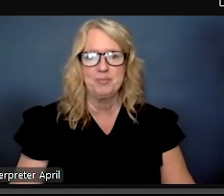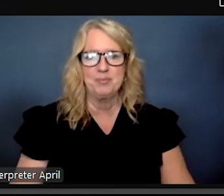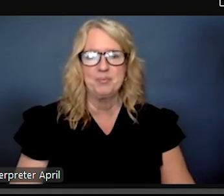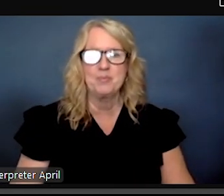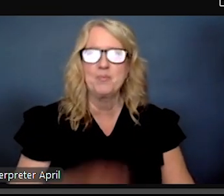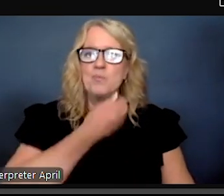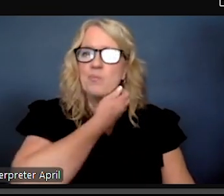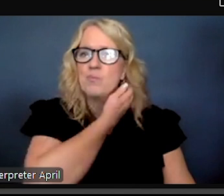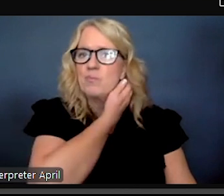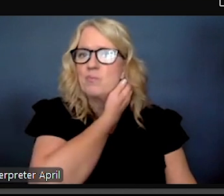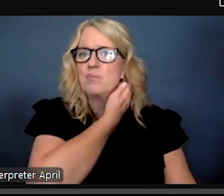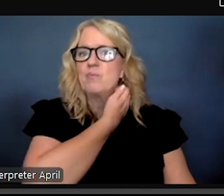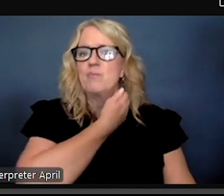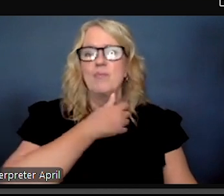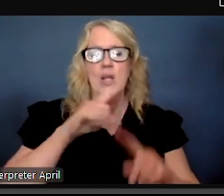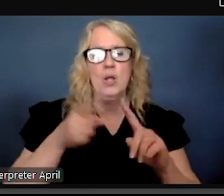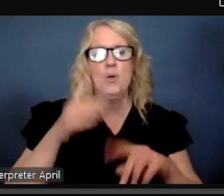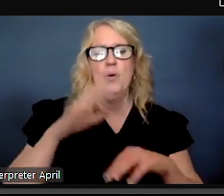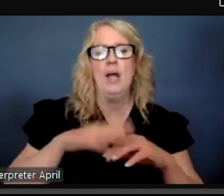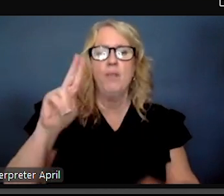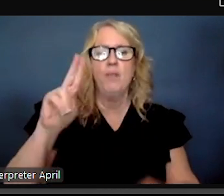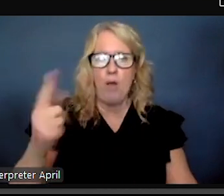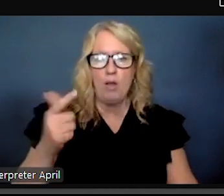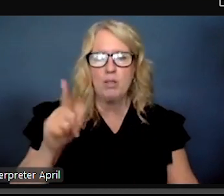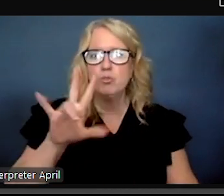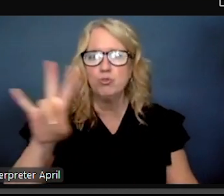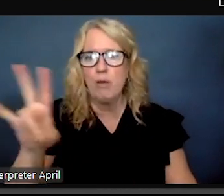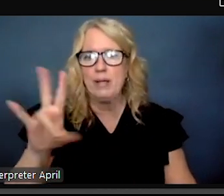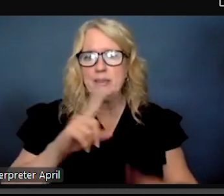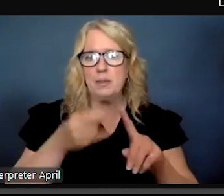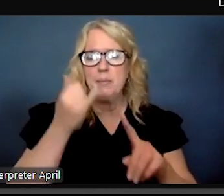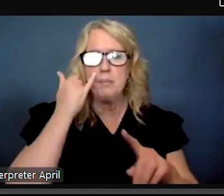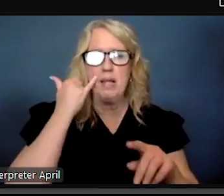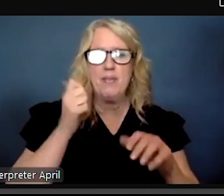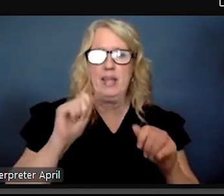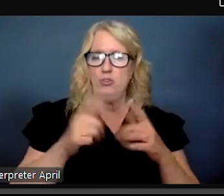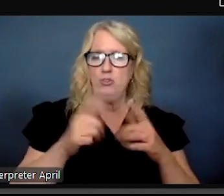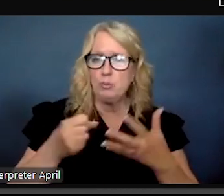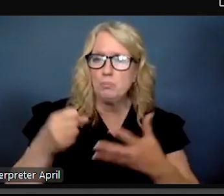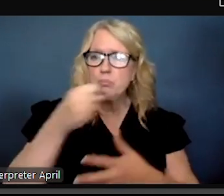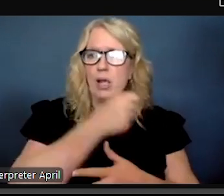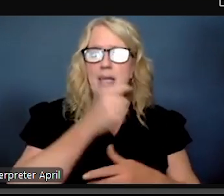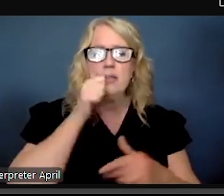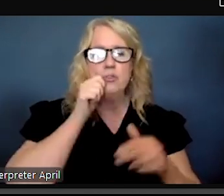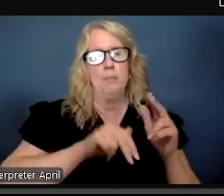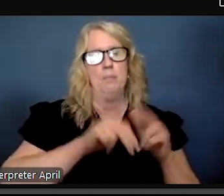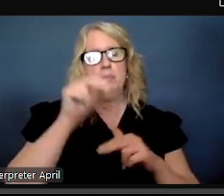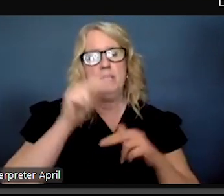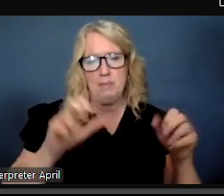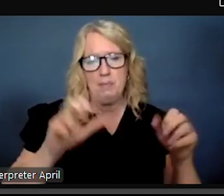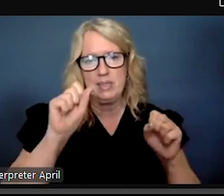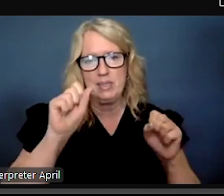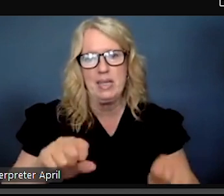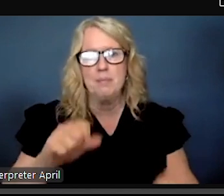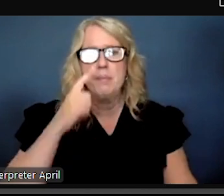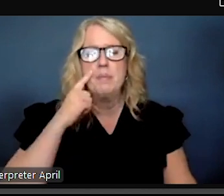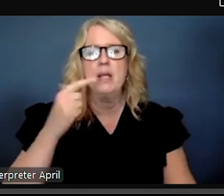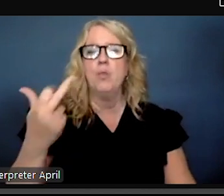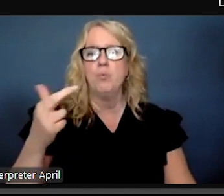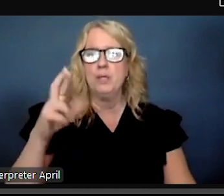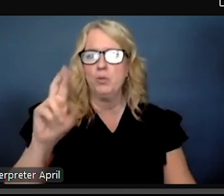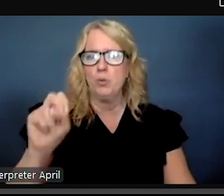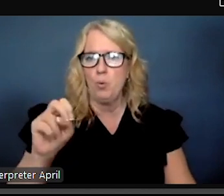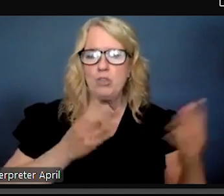We also have one coming up on August 27th about whether states should really prioritize building the capacity in the 3 core crisis